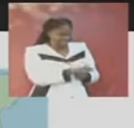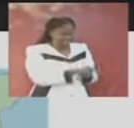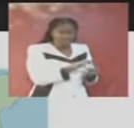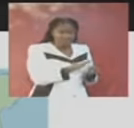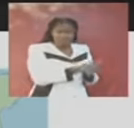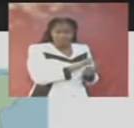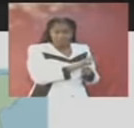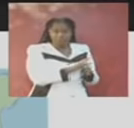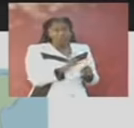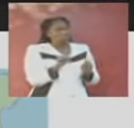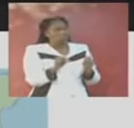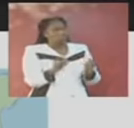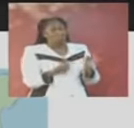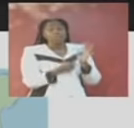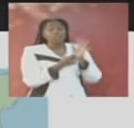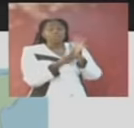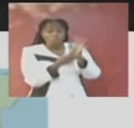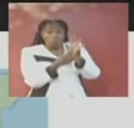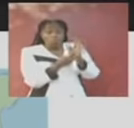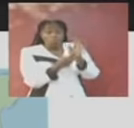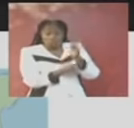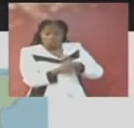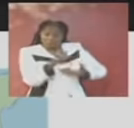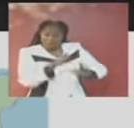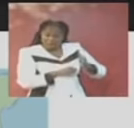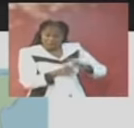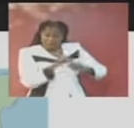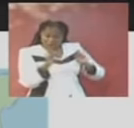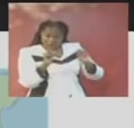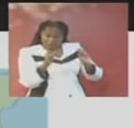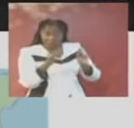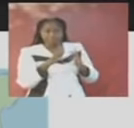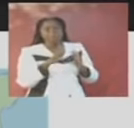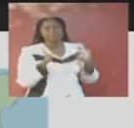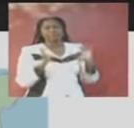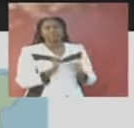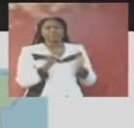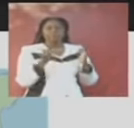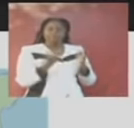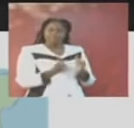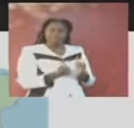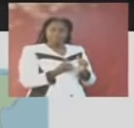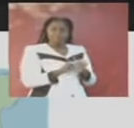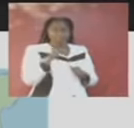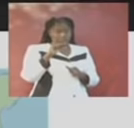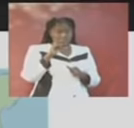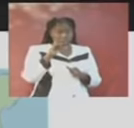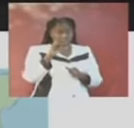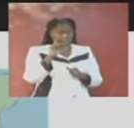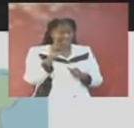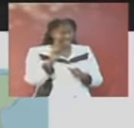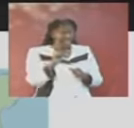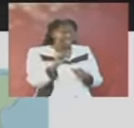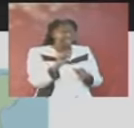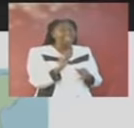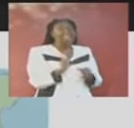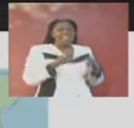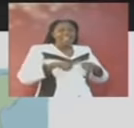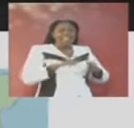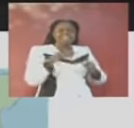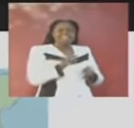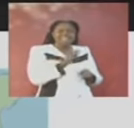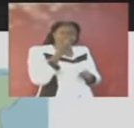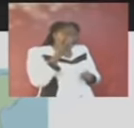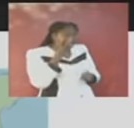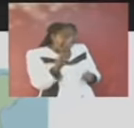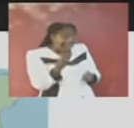GIS technology is to identify clusters as they occur, emerging clusters. Having identified these